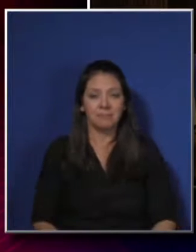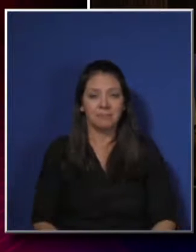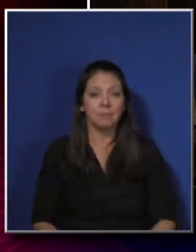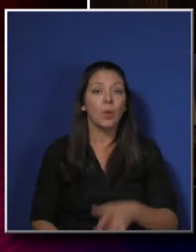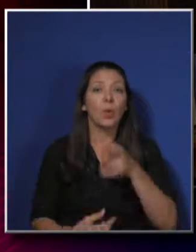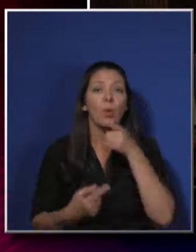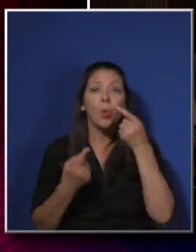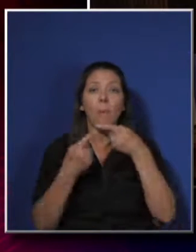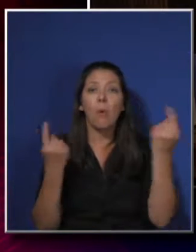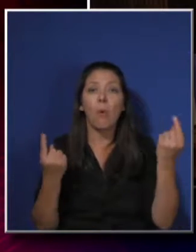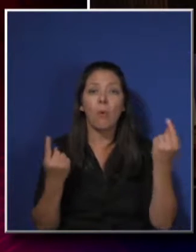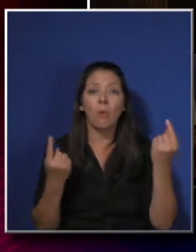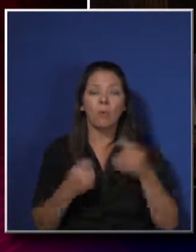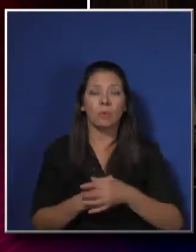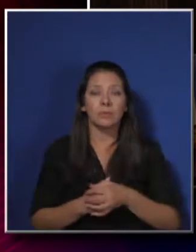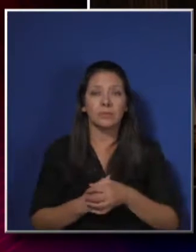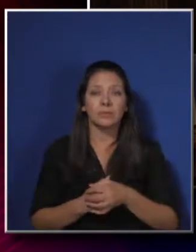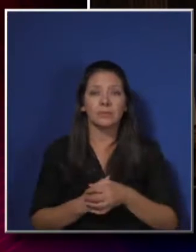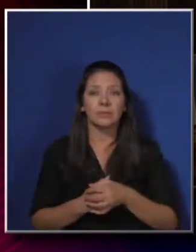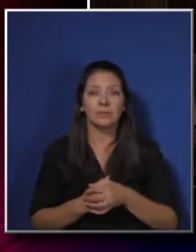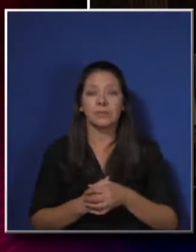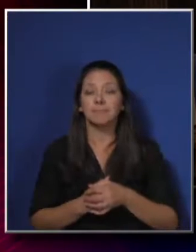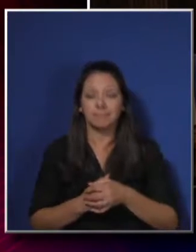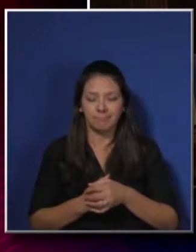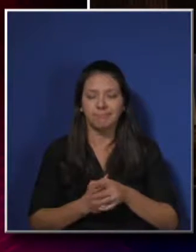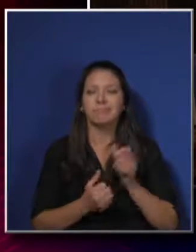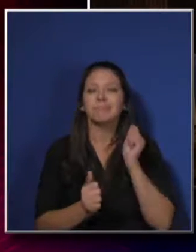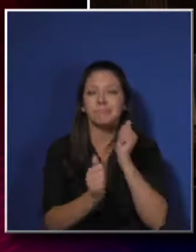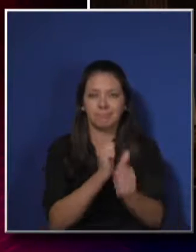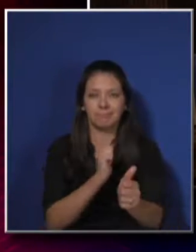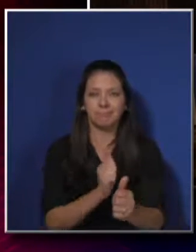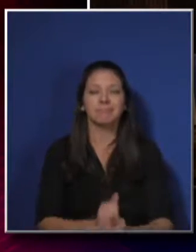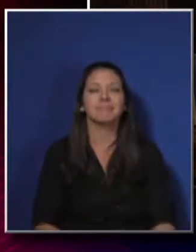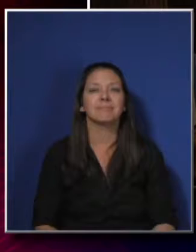Any opposed? The ayes have it. Good job, everyone. That's awesome.